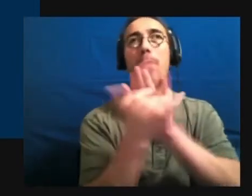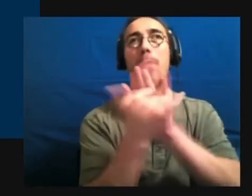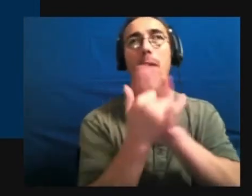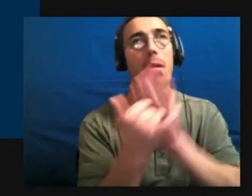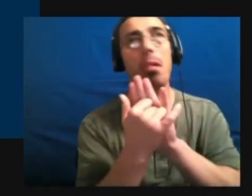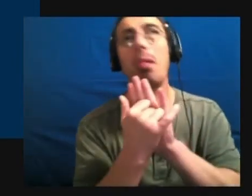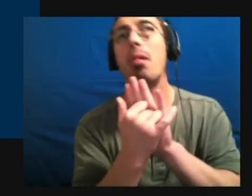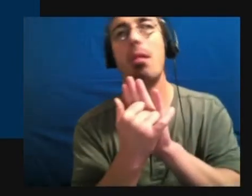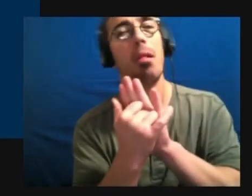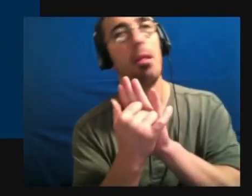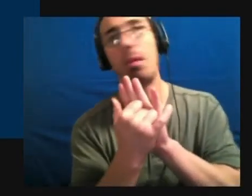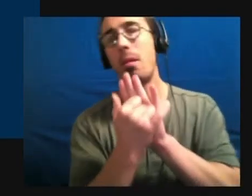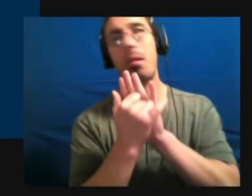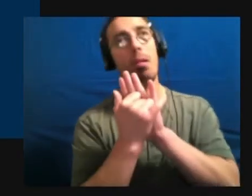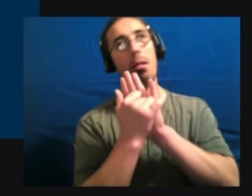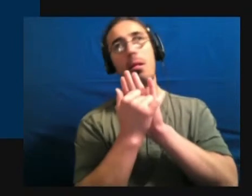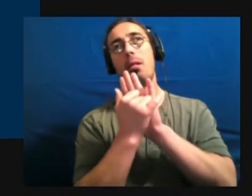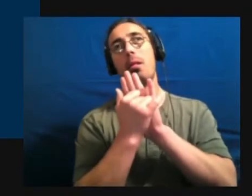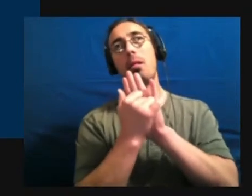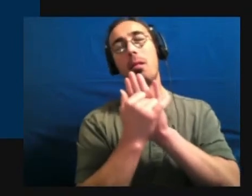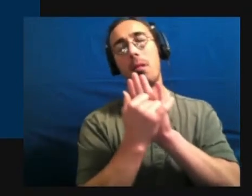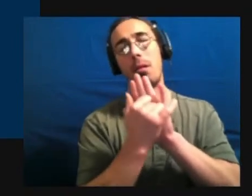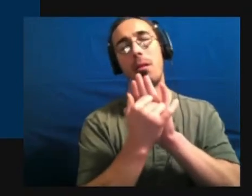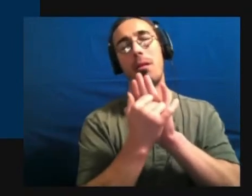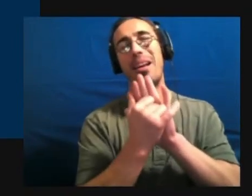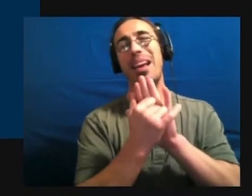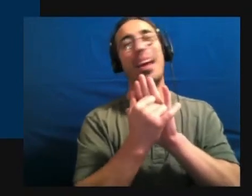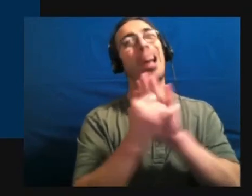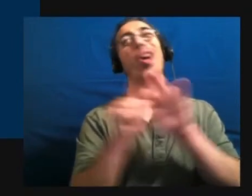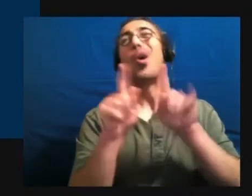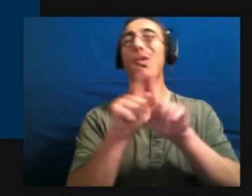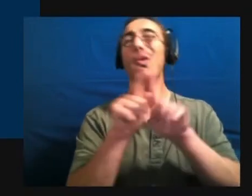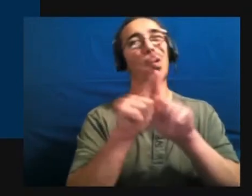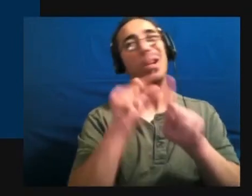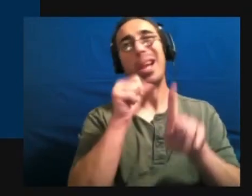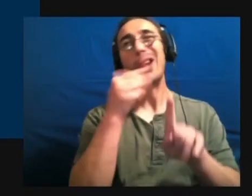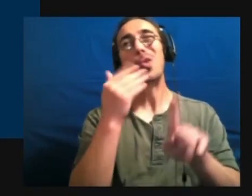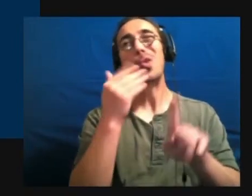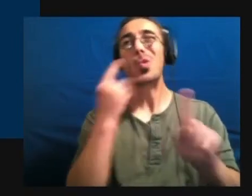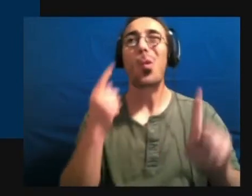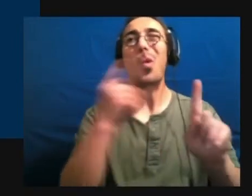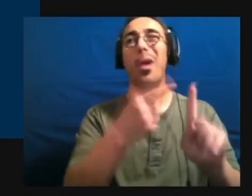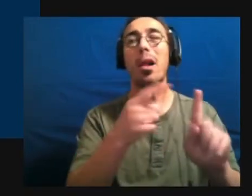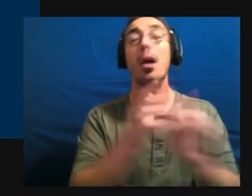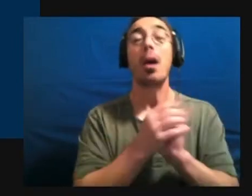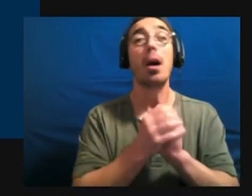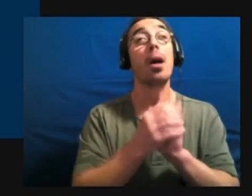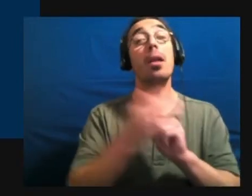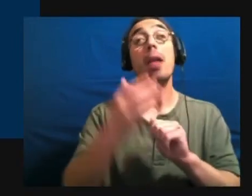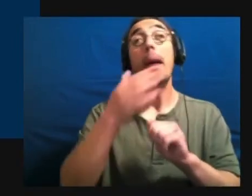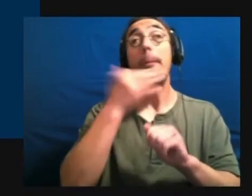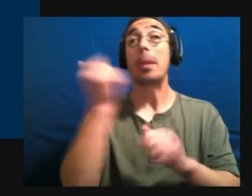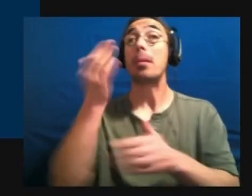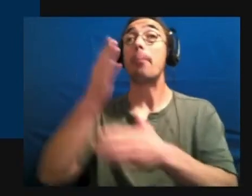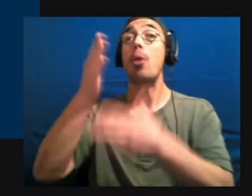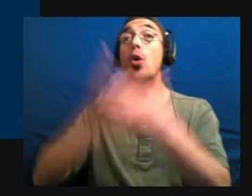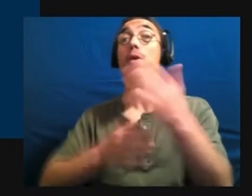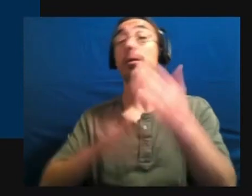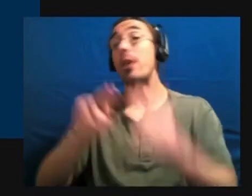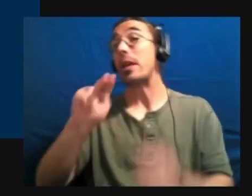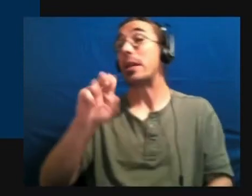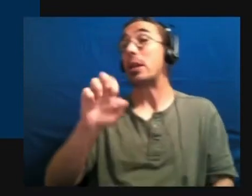it's not a good goal to have, because one of the best parts of neurodiversity